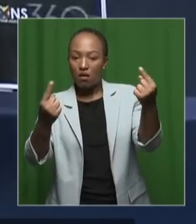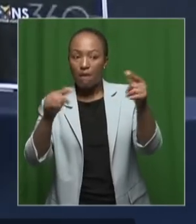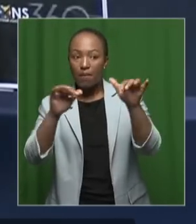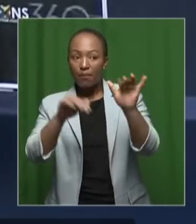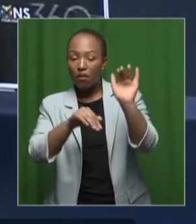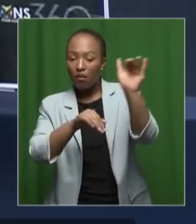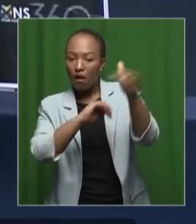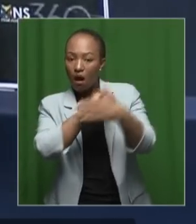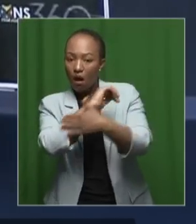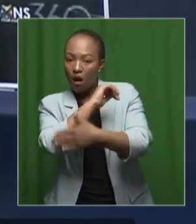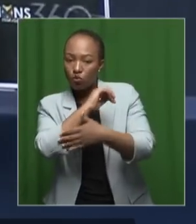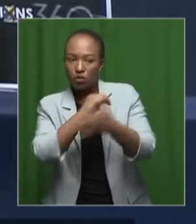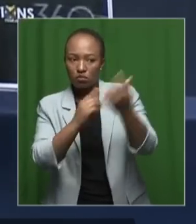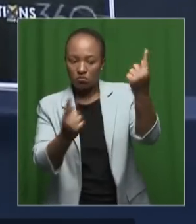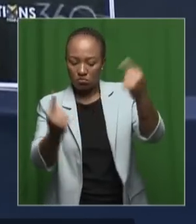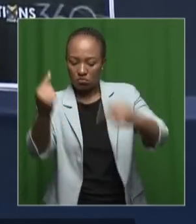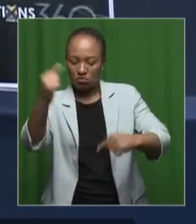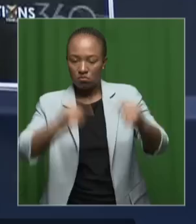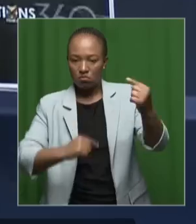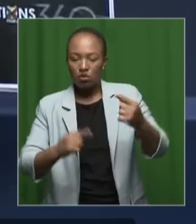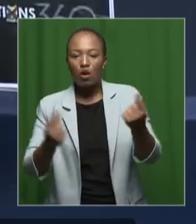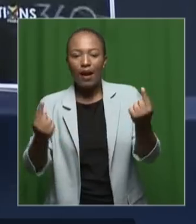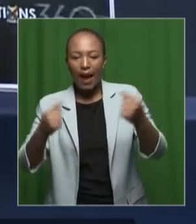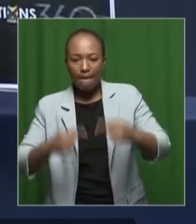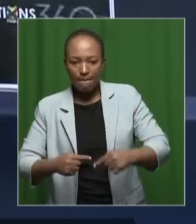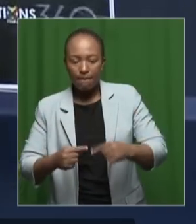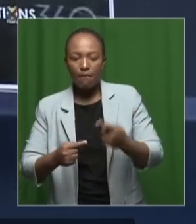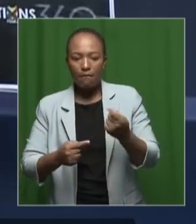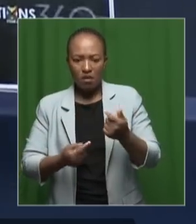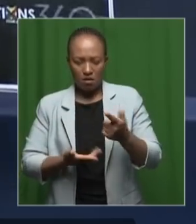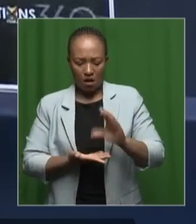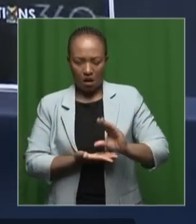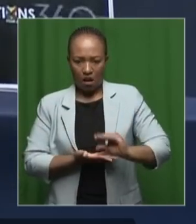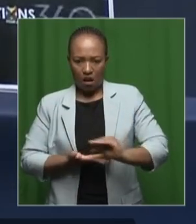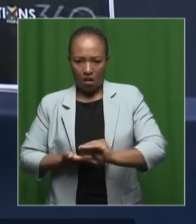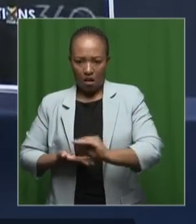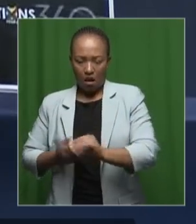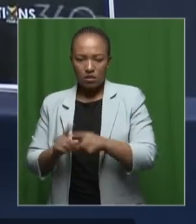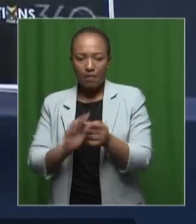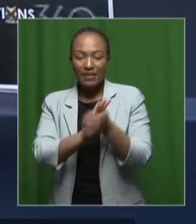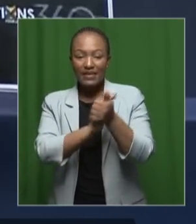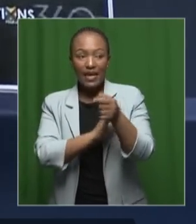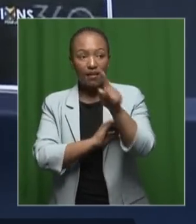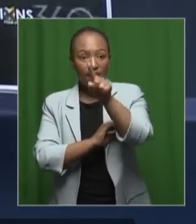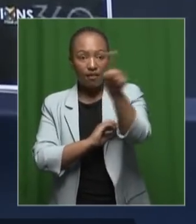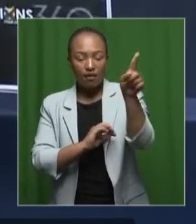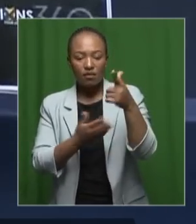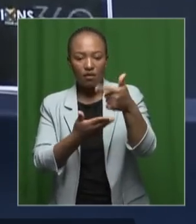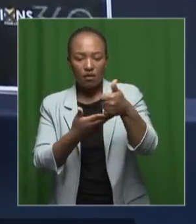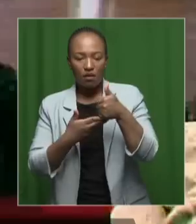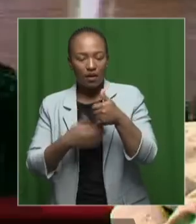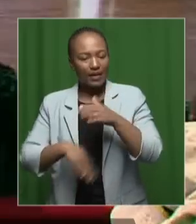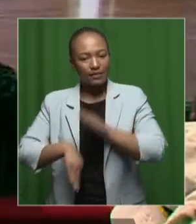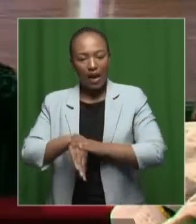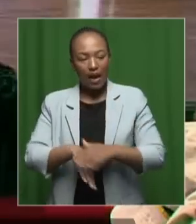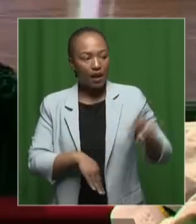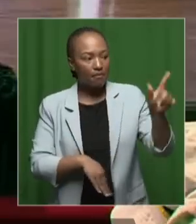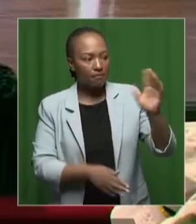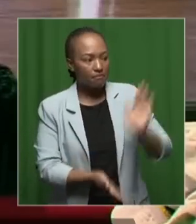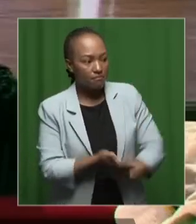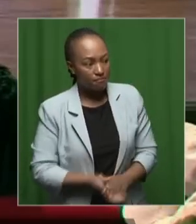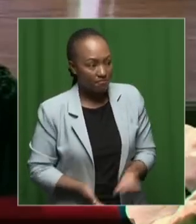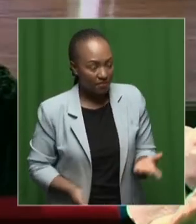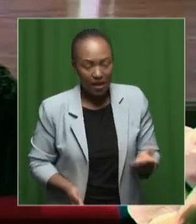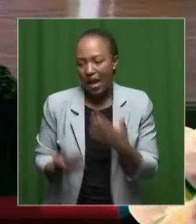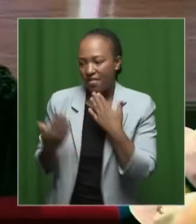and invest and to come and give their skills, critical skills here that we don't have. That's all your time. They must come here